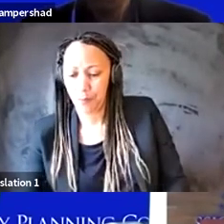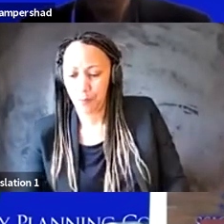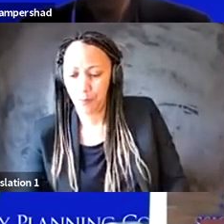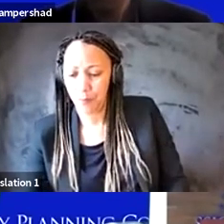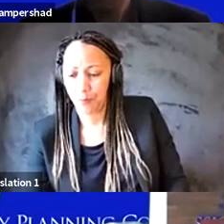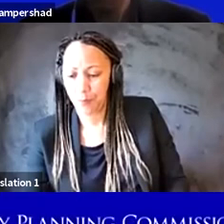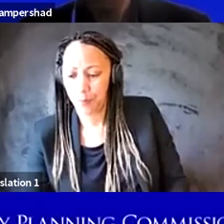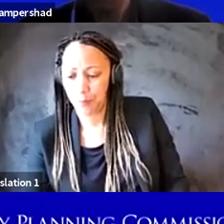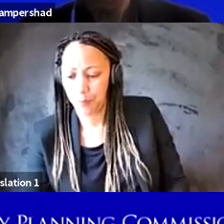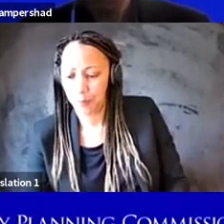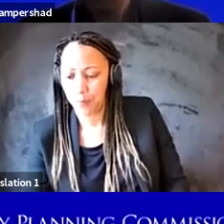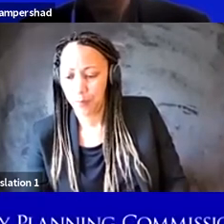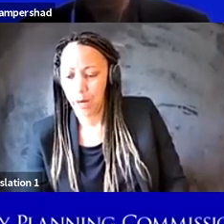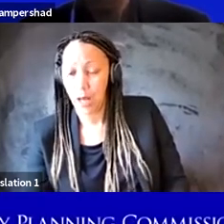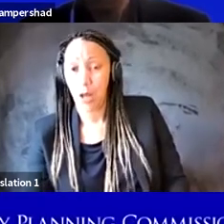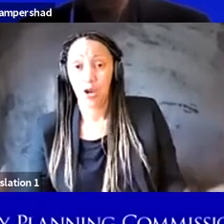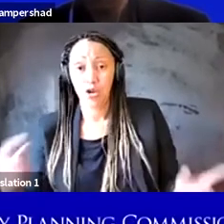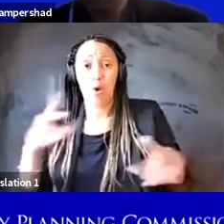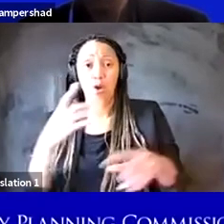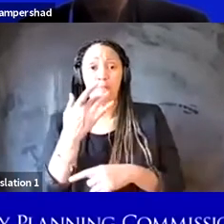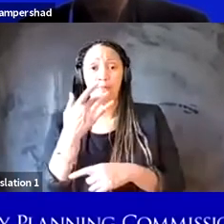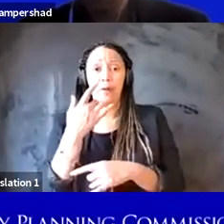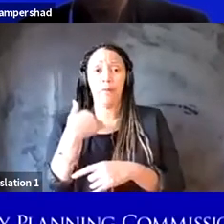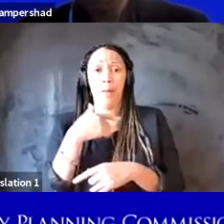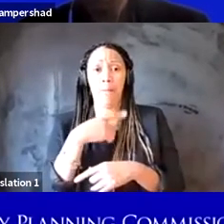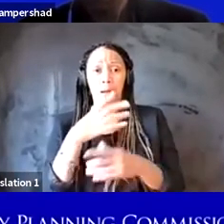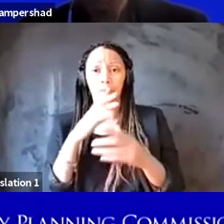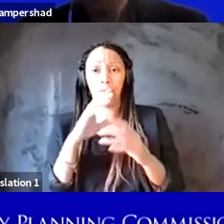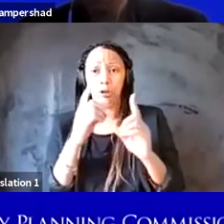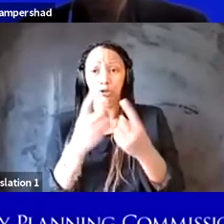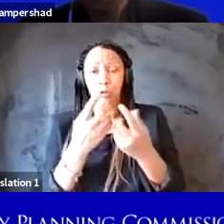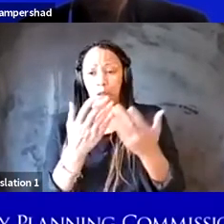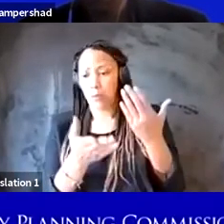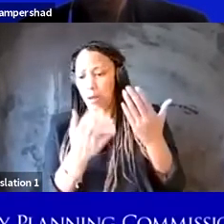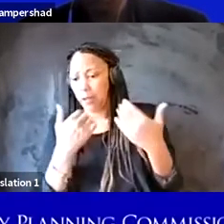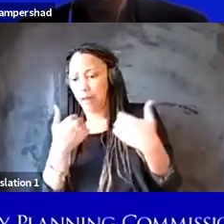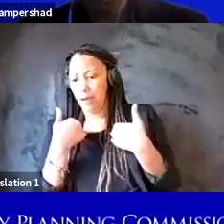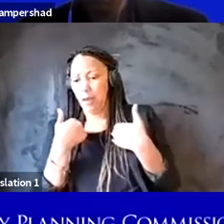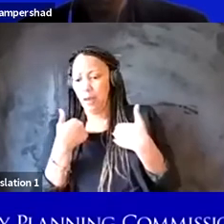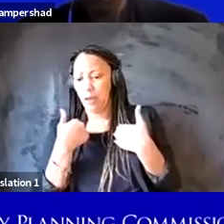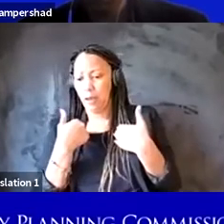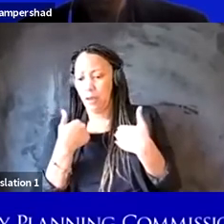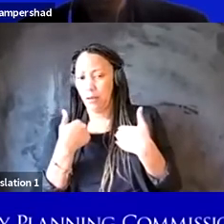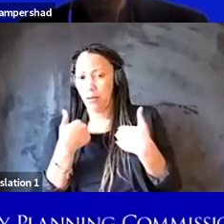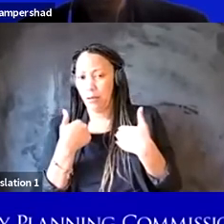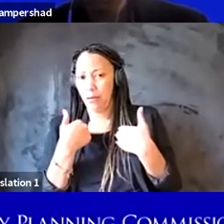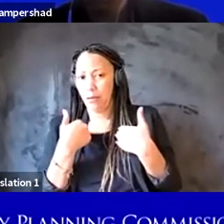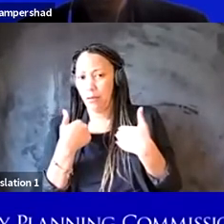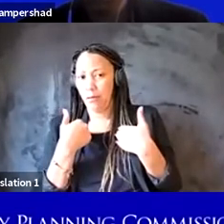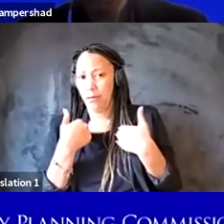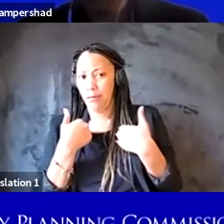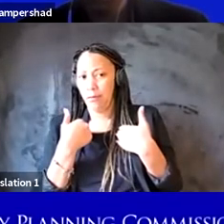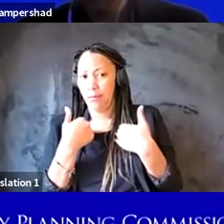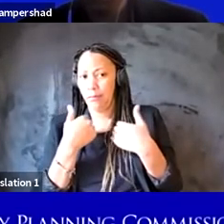I've been very in favor of MIH projects throughout my district and have probably had, you know, among council districts in the